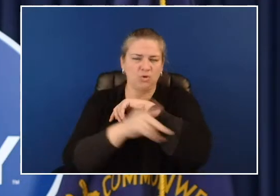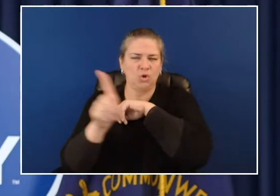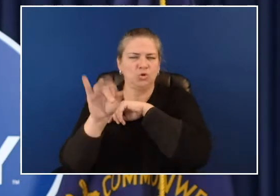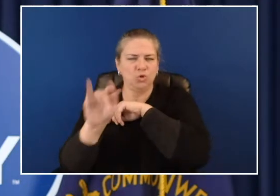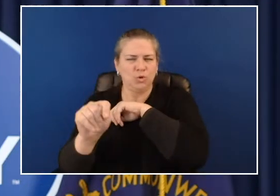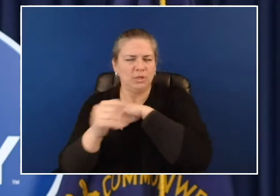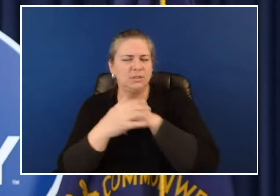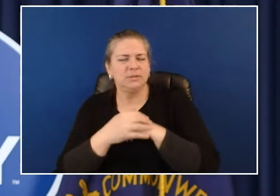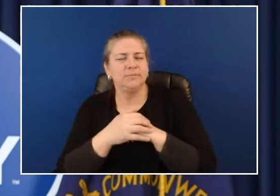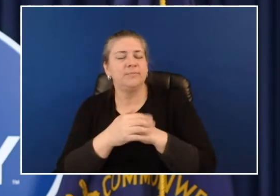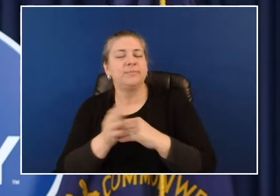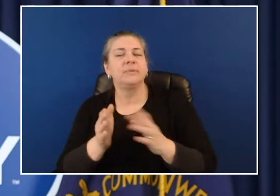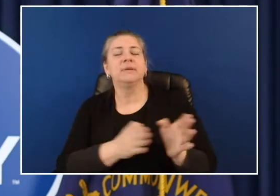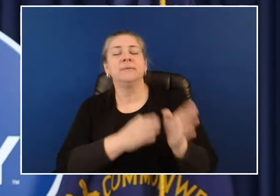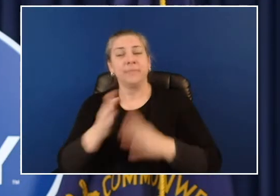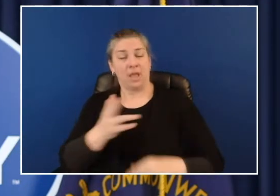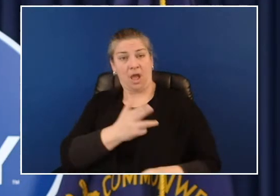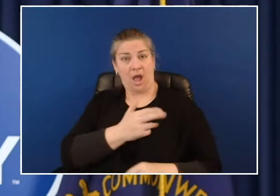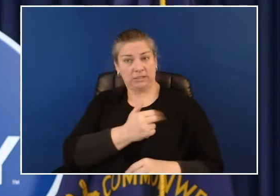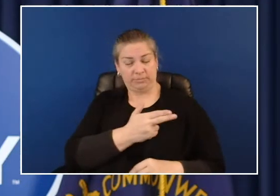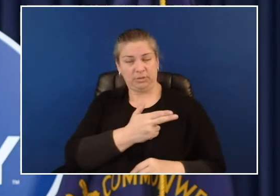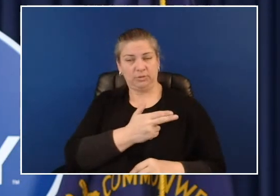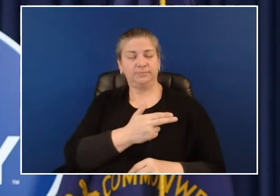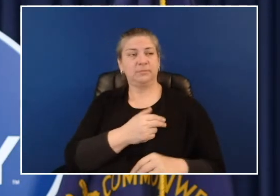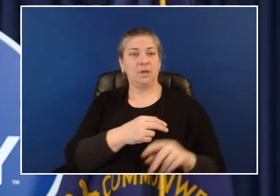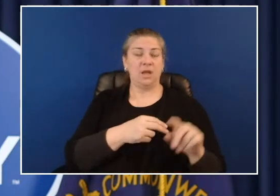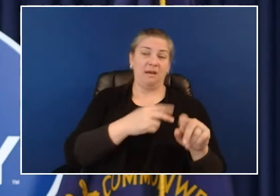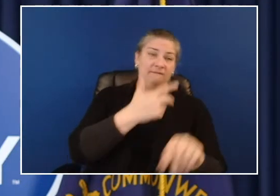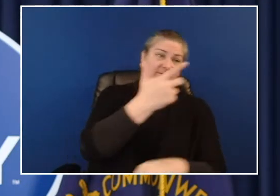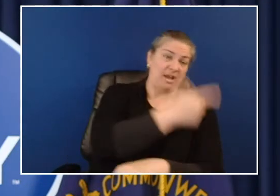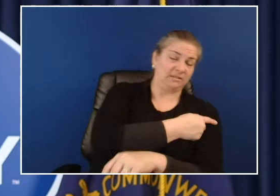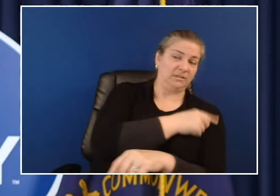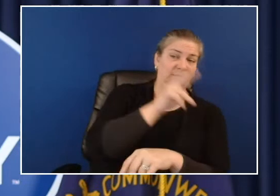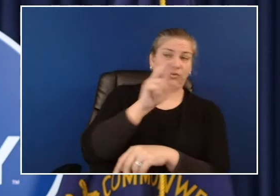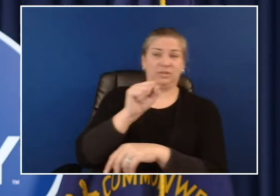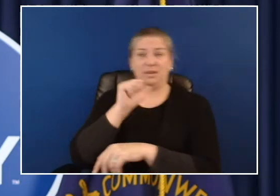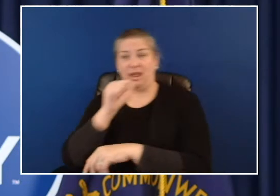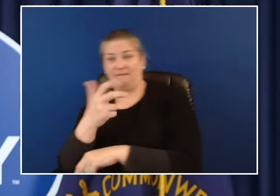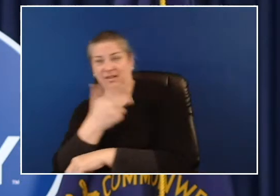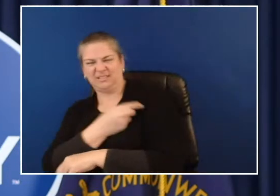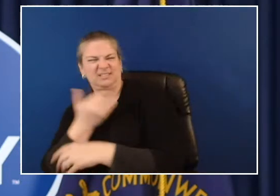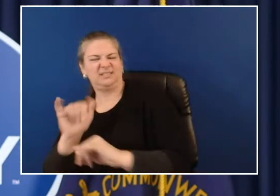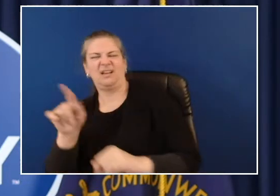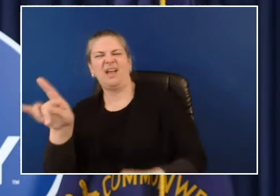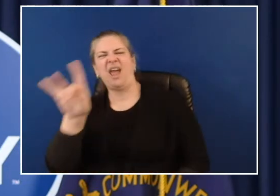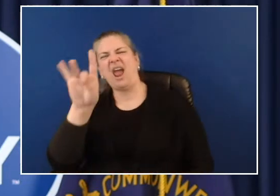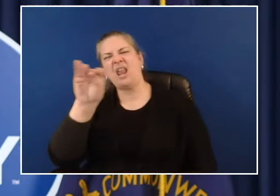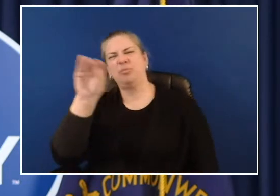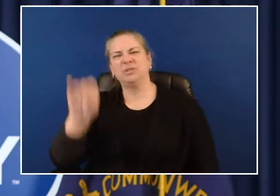hospitals between vaccinated and unvaccinated right now, it's still in the 80% unvaccinated in